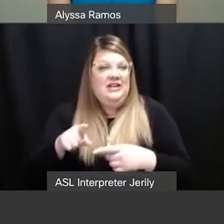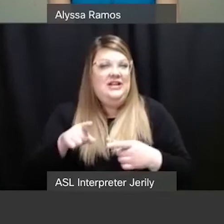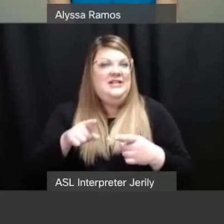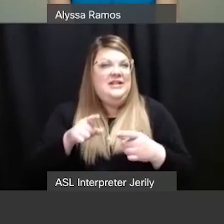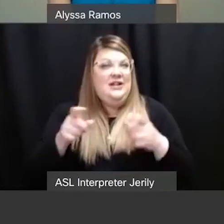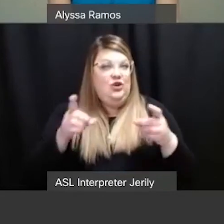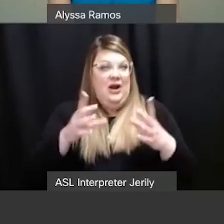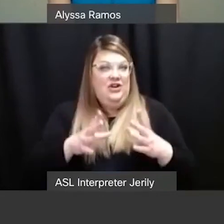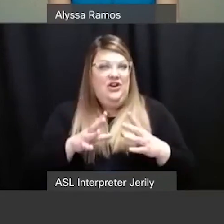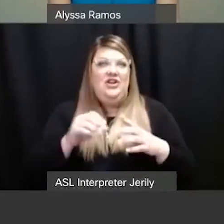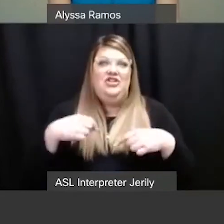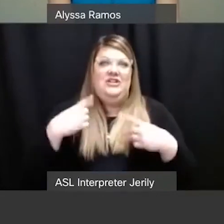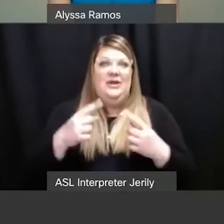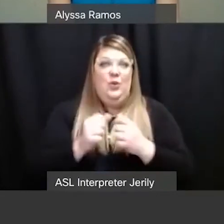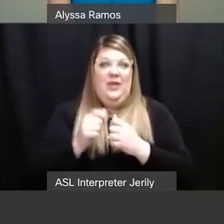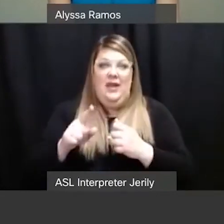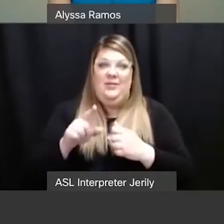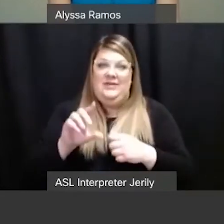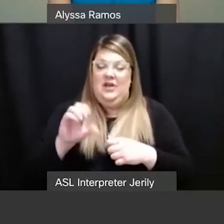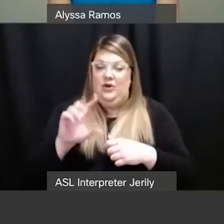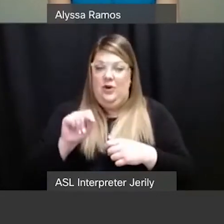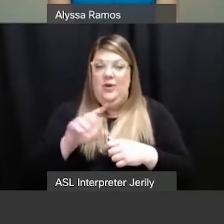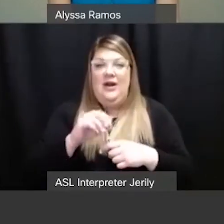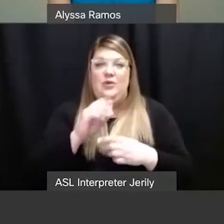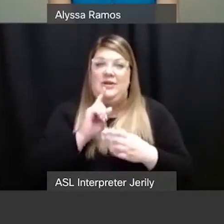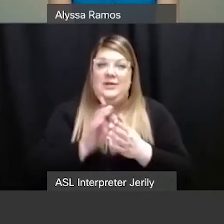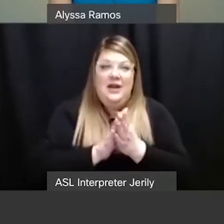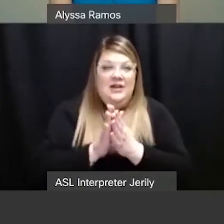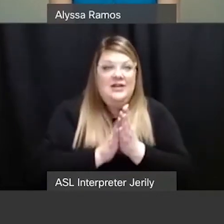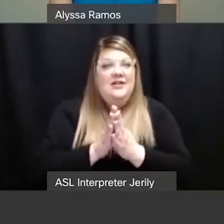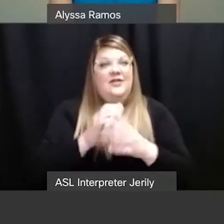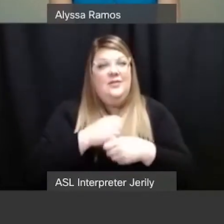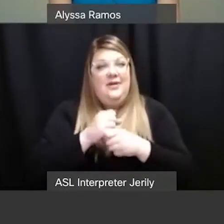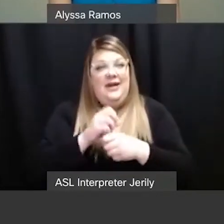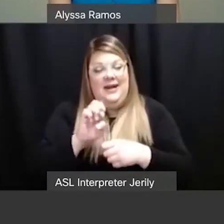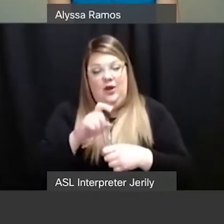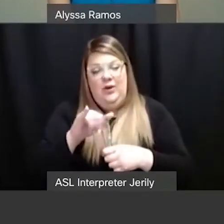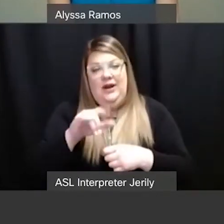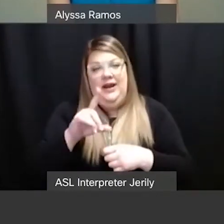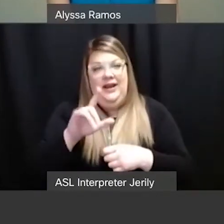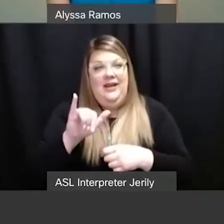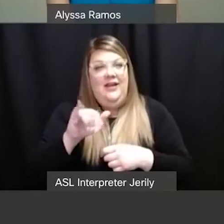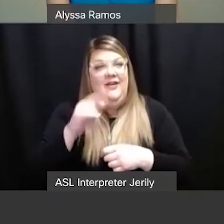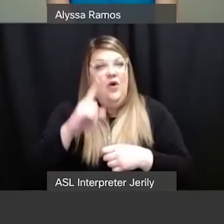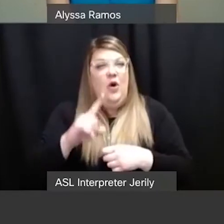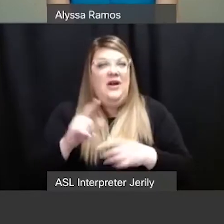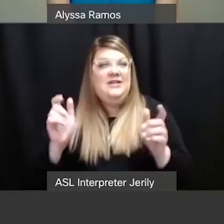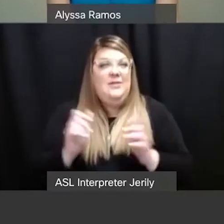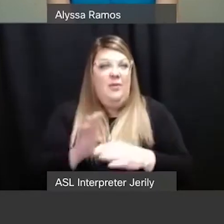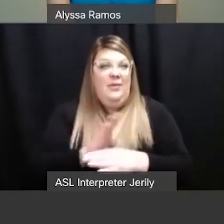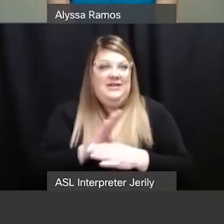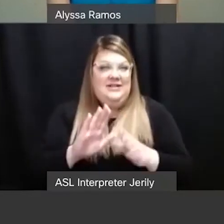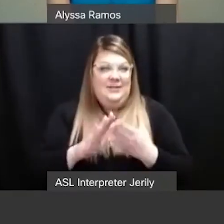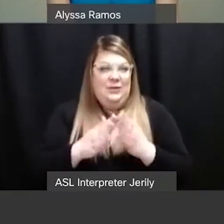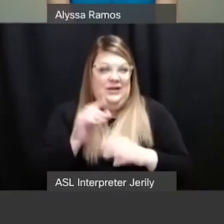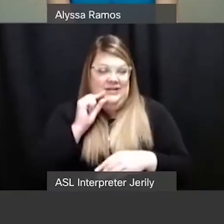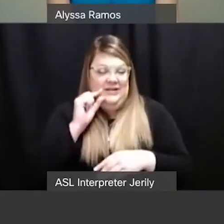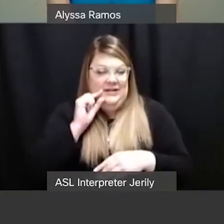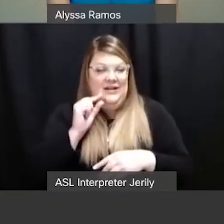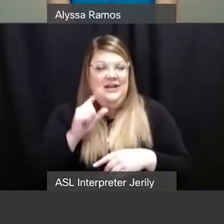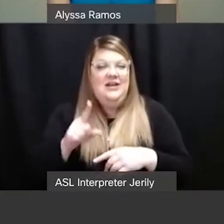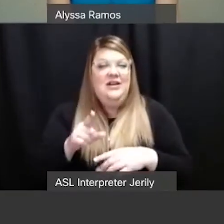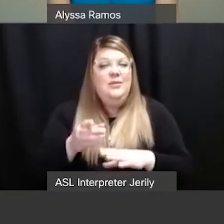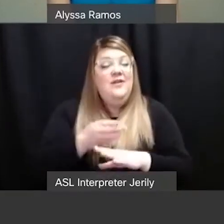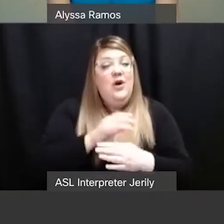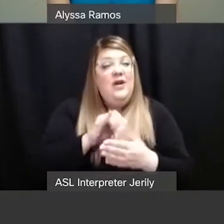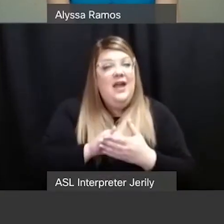October and is passionate about creating equity for San Antonio's small business community. And prior to Maestro, she served as a program coordinator for St. Mary's School